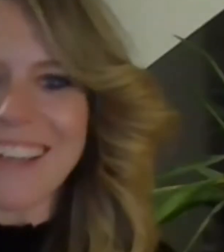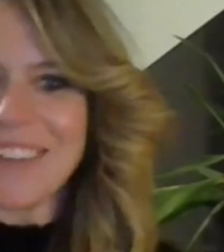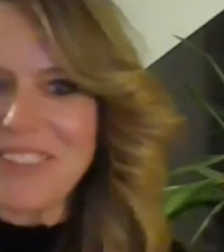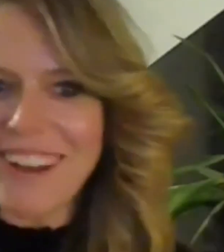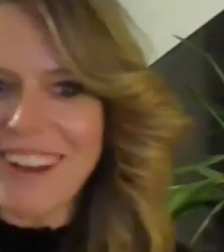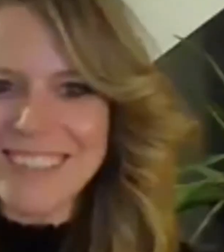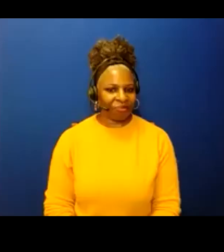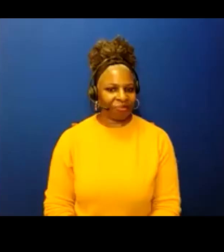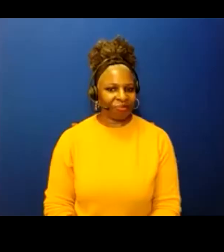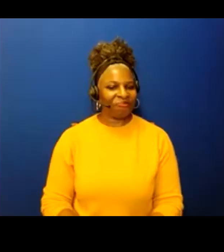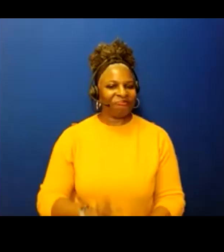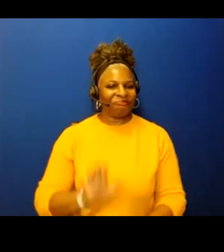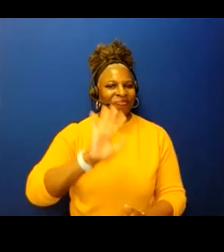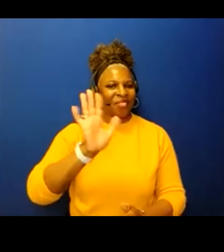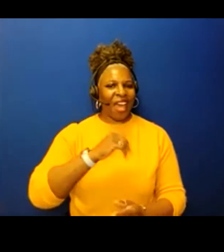Hi everyone.